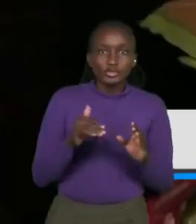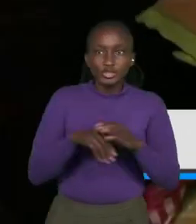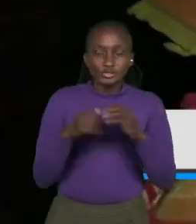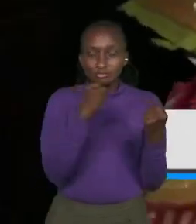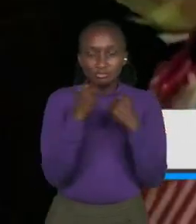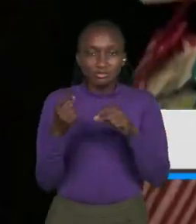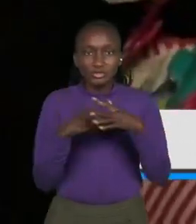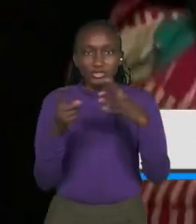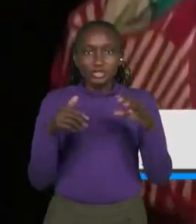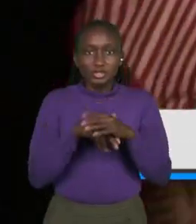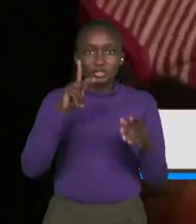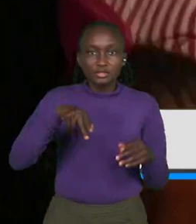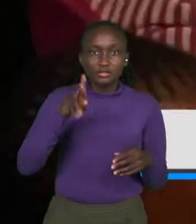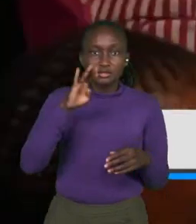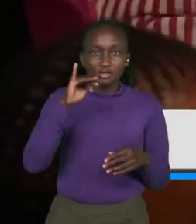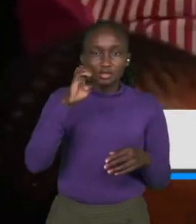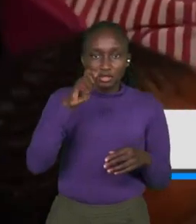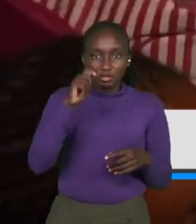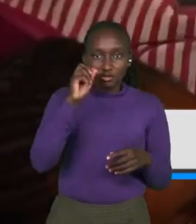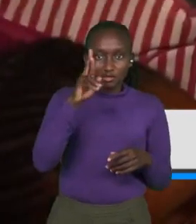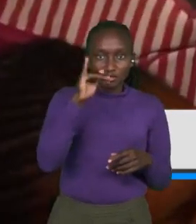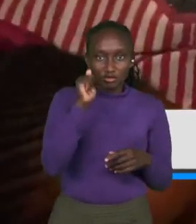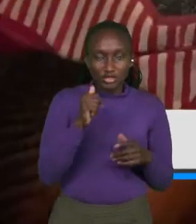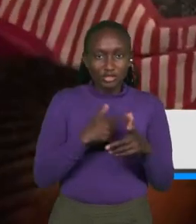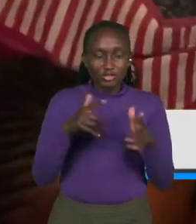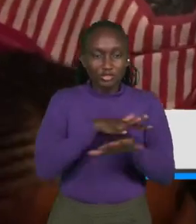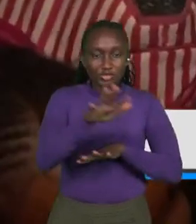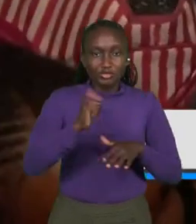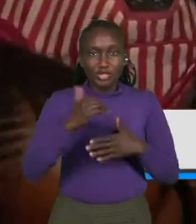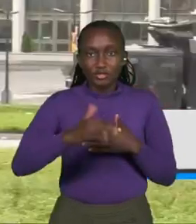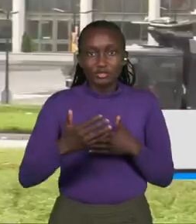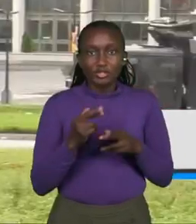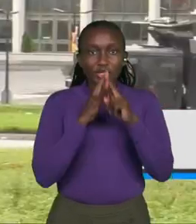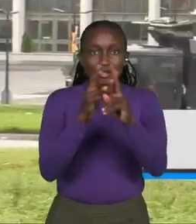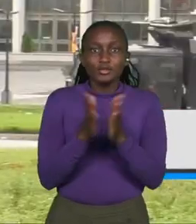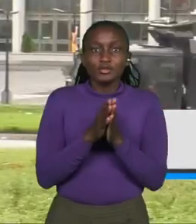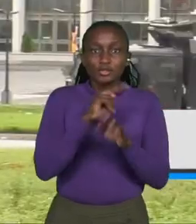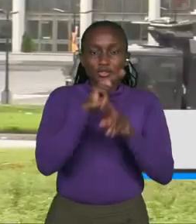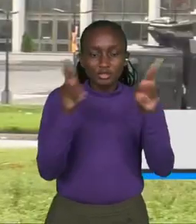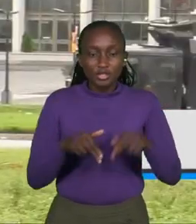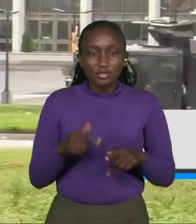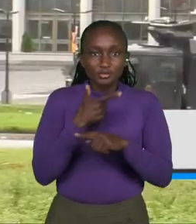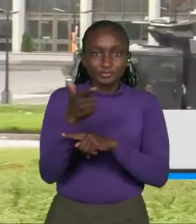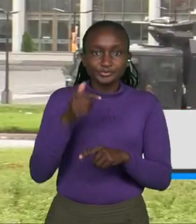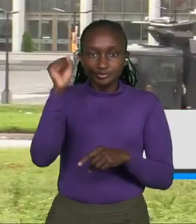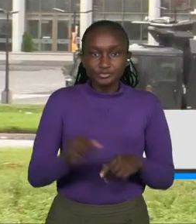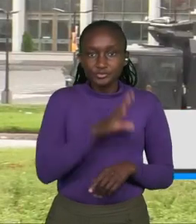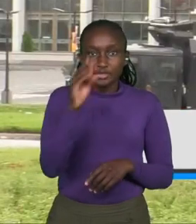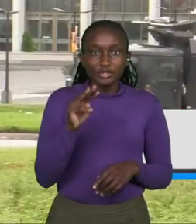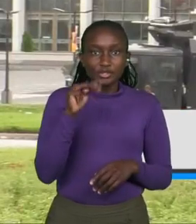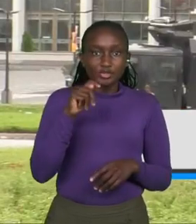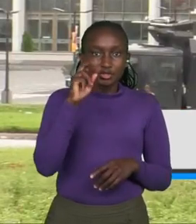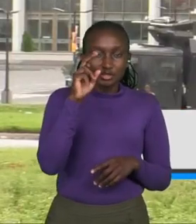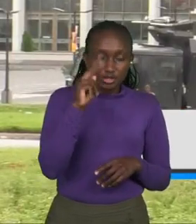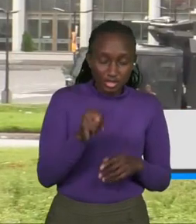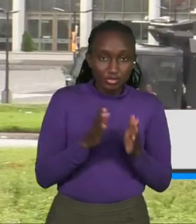that began in Pretoria and spread to the nearby Johannesburg, as reported by international media. South Africa's MTN Group and